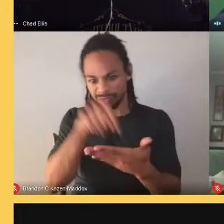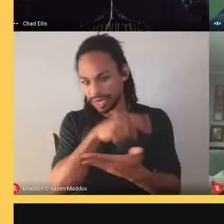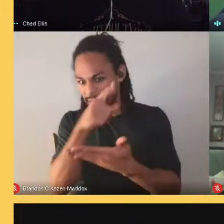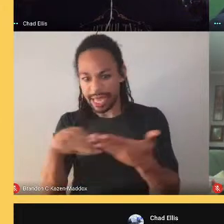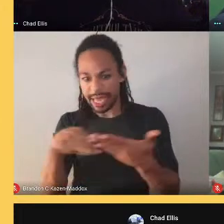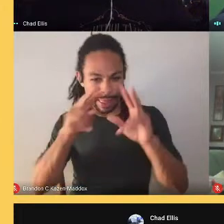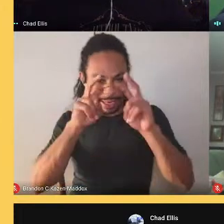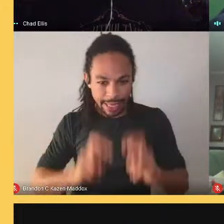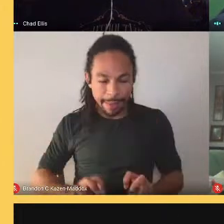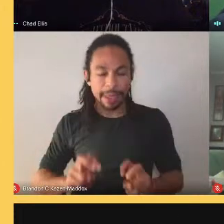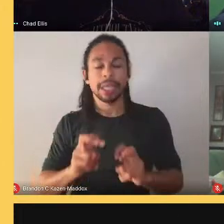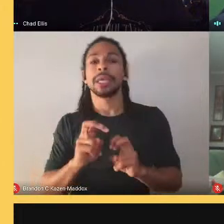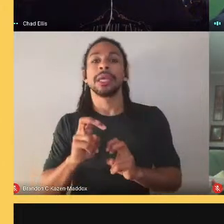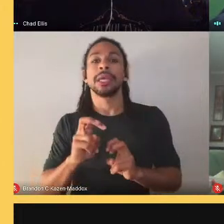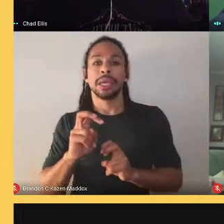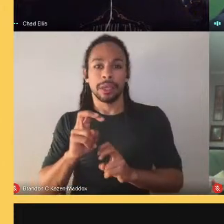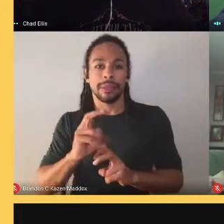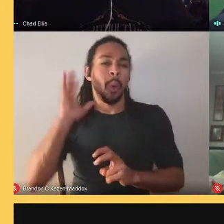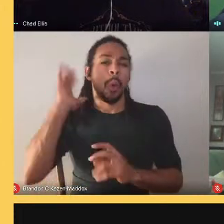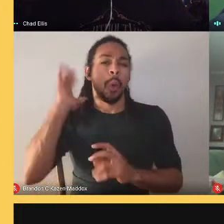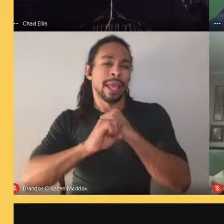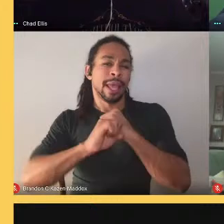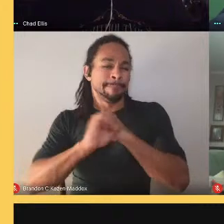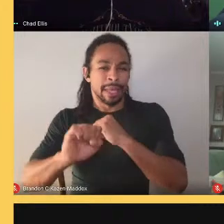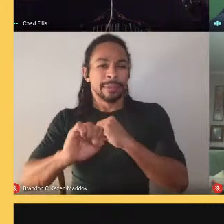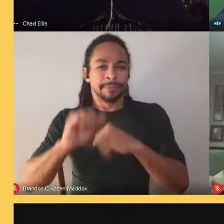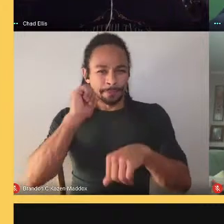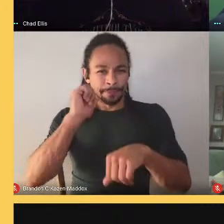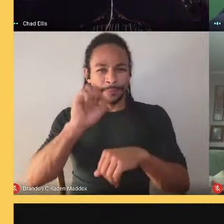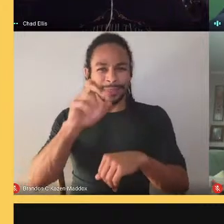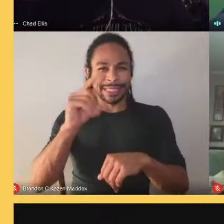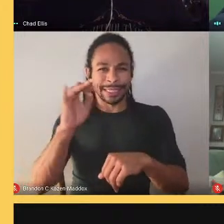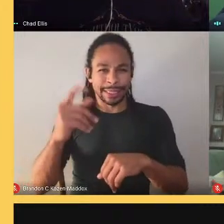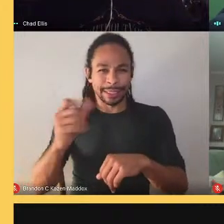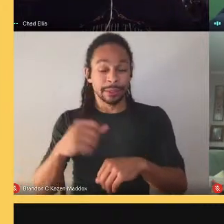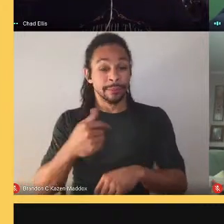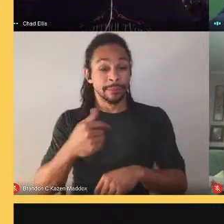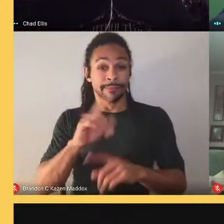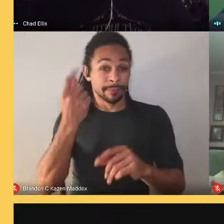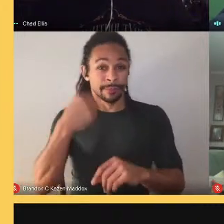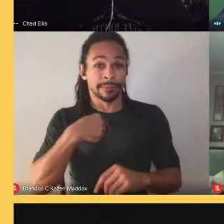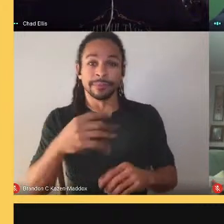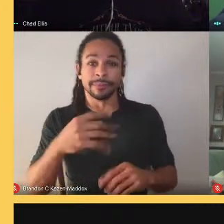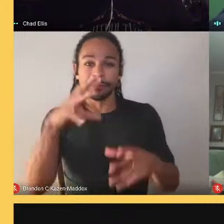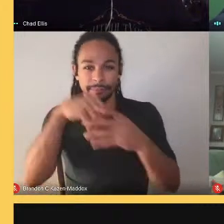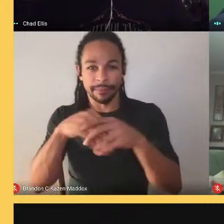Read series. I'm actually part of the panel for the Al-Qadim setting, which is this